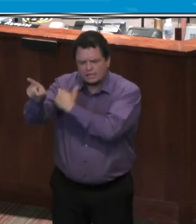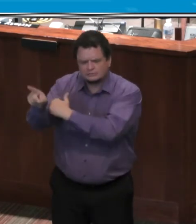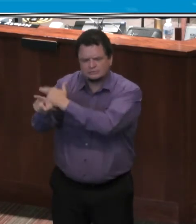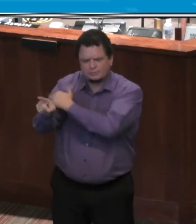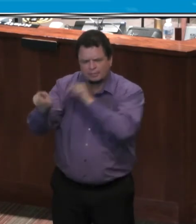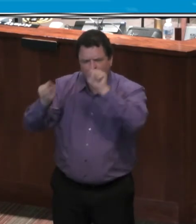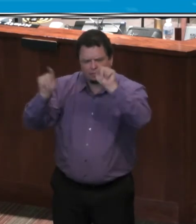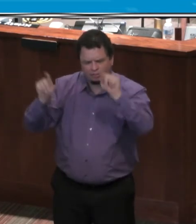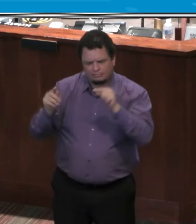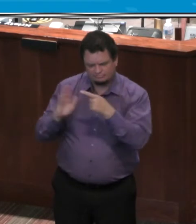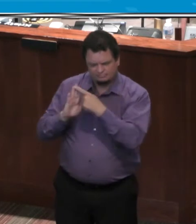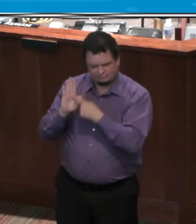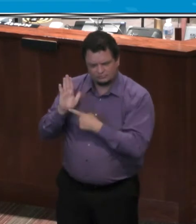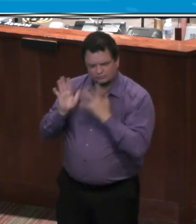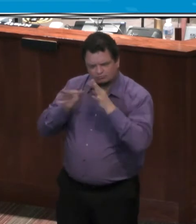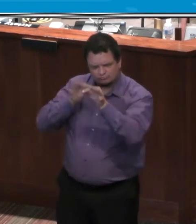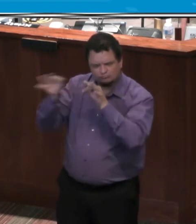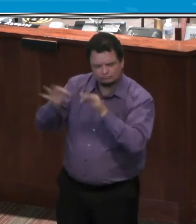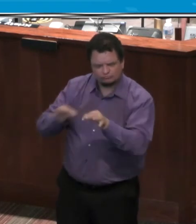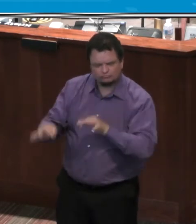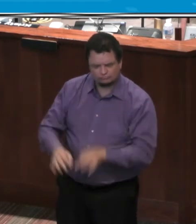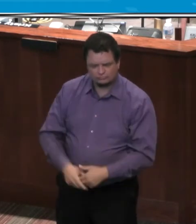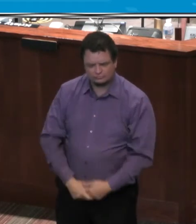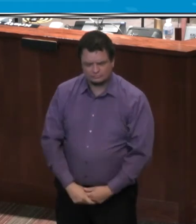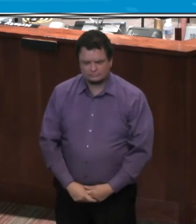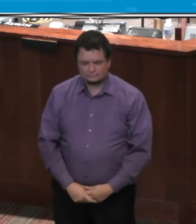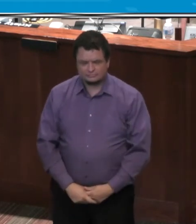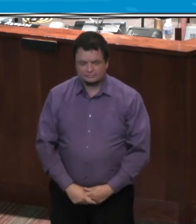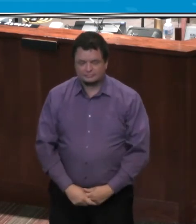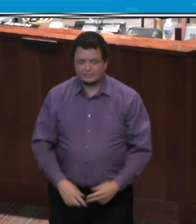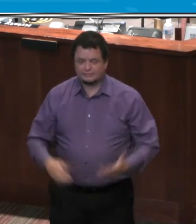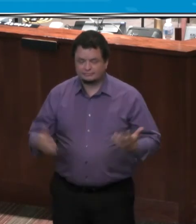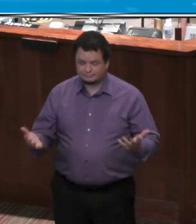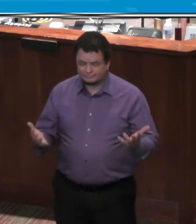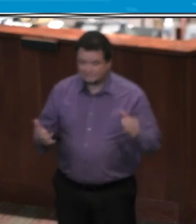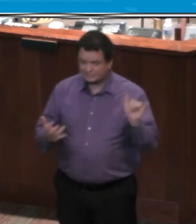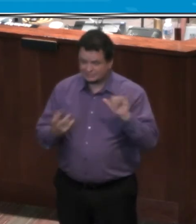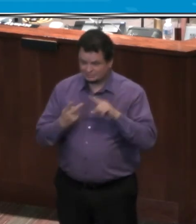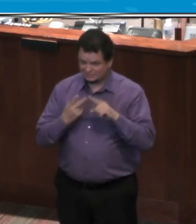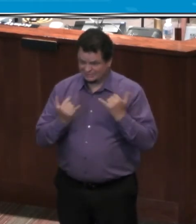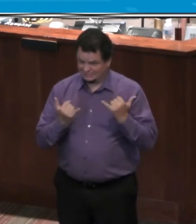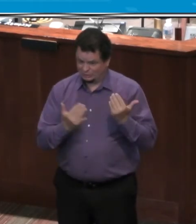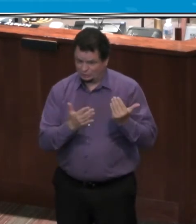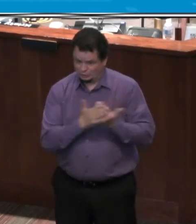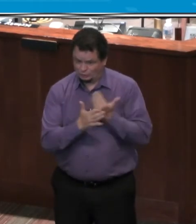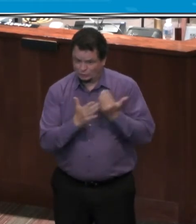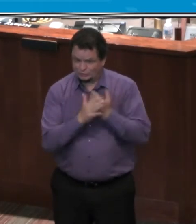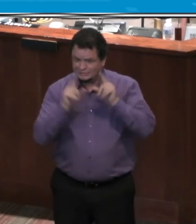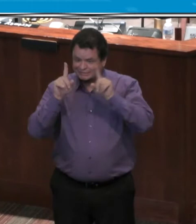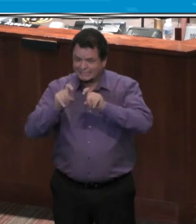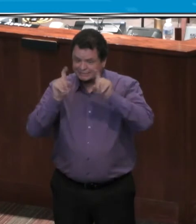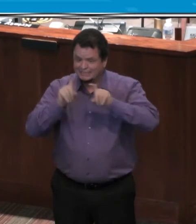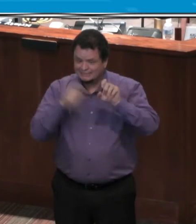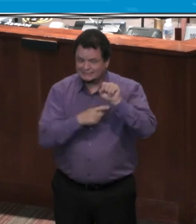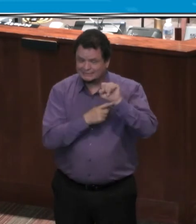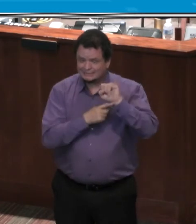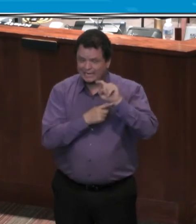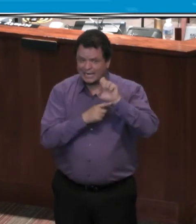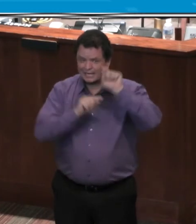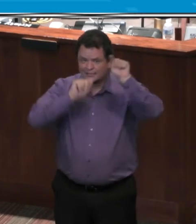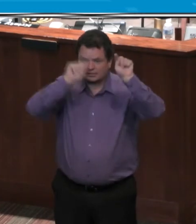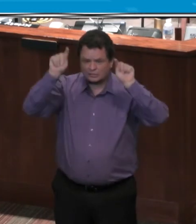our new testing site, which the Board of County Commissioners have helped fund, as well as the City of